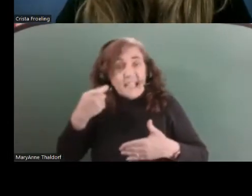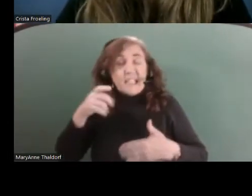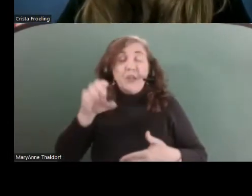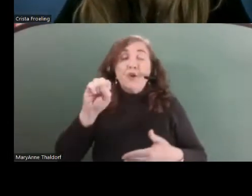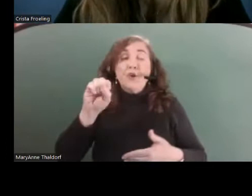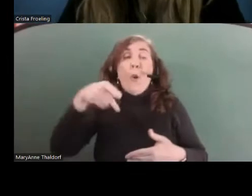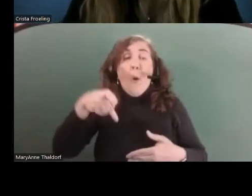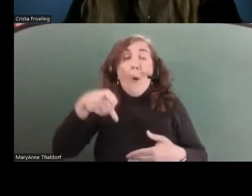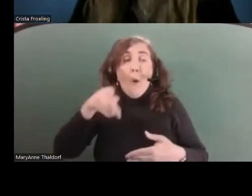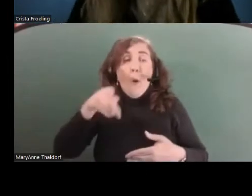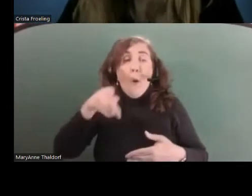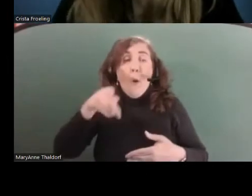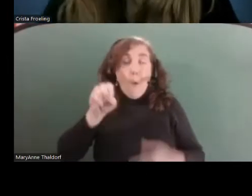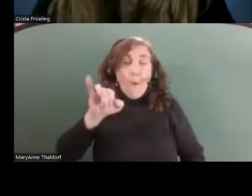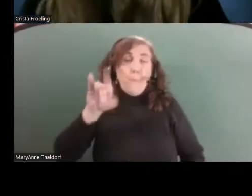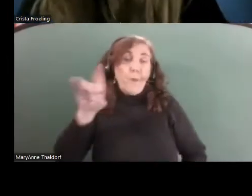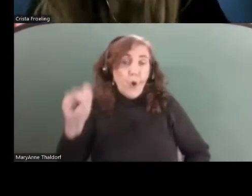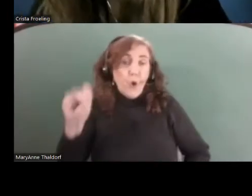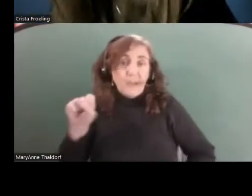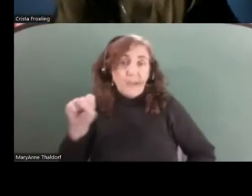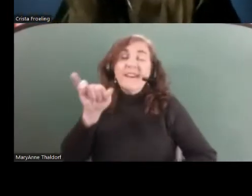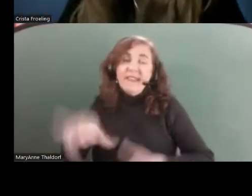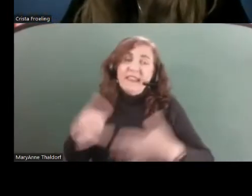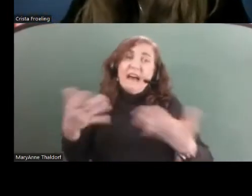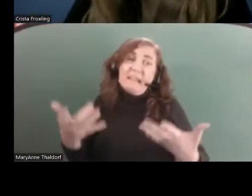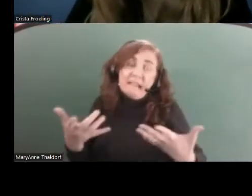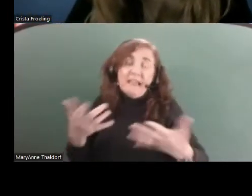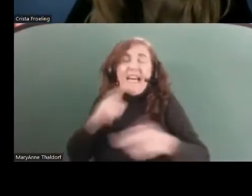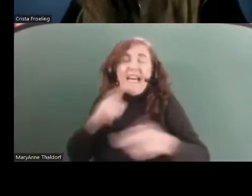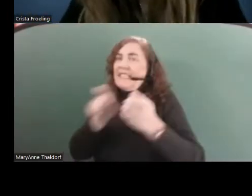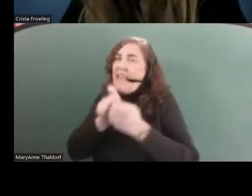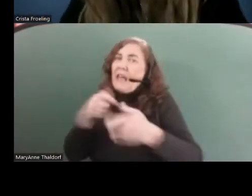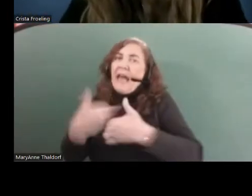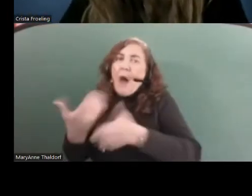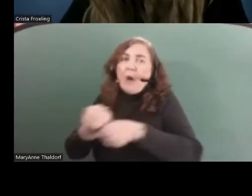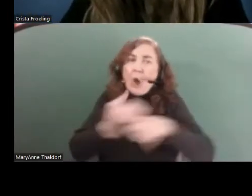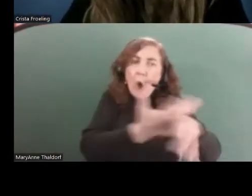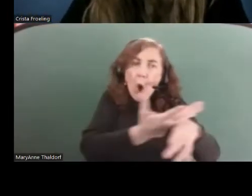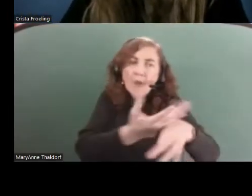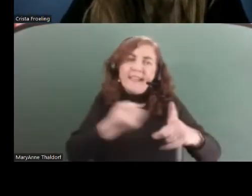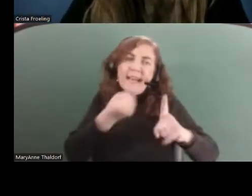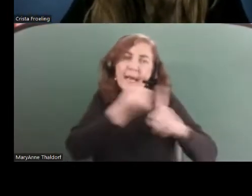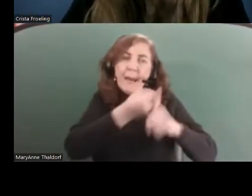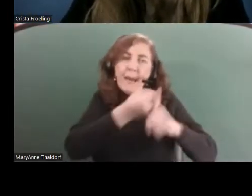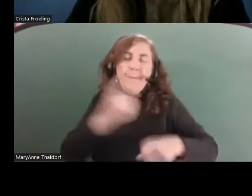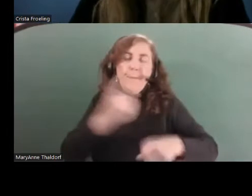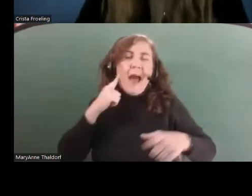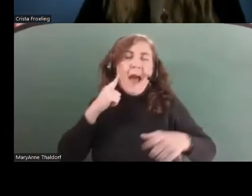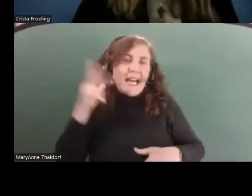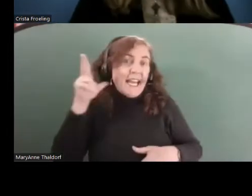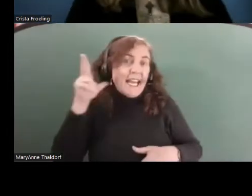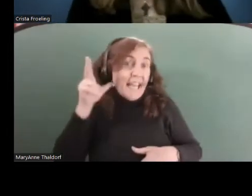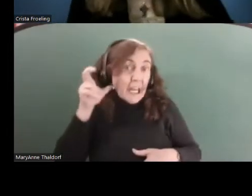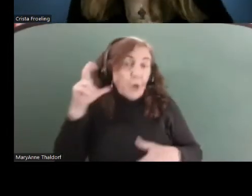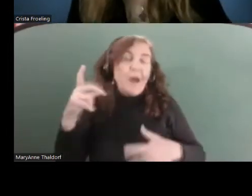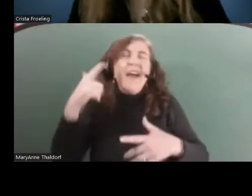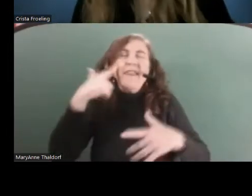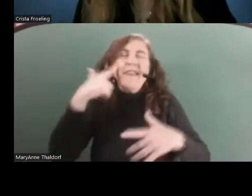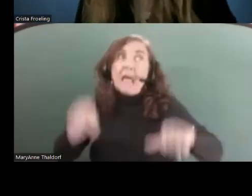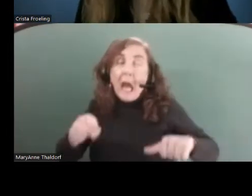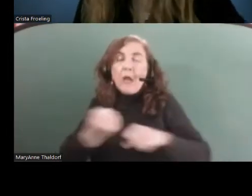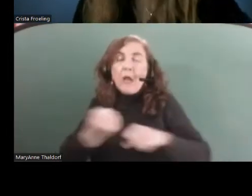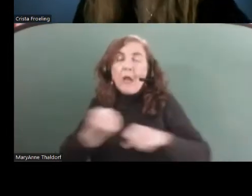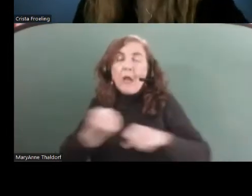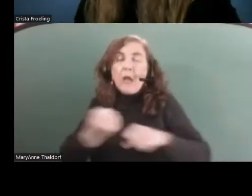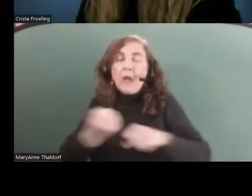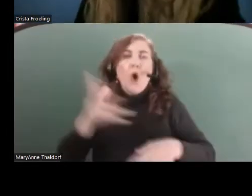opioids, and the jury's still out on exactly what that does for hearing, but they think it can cause hearing loss. Head